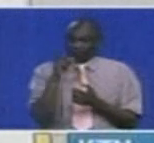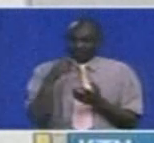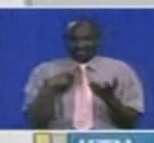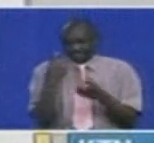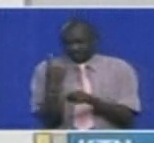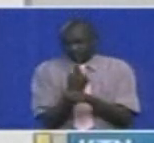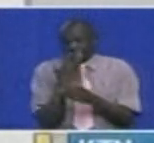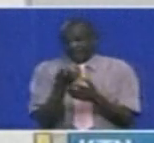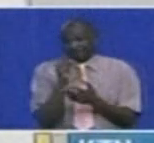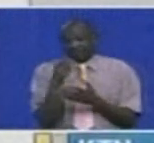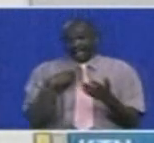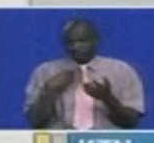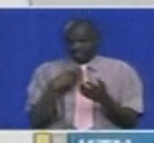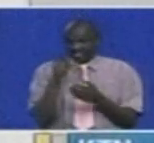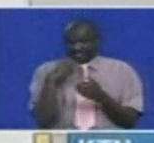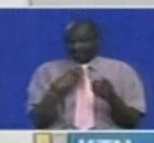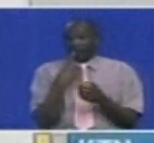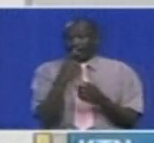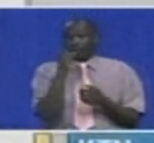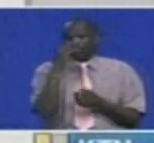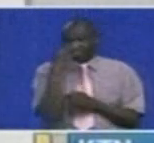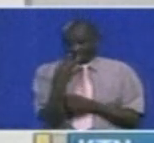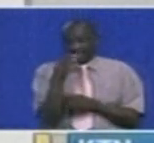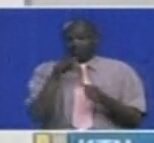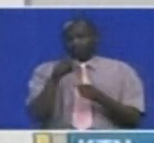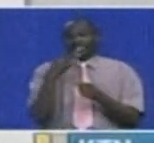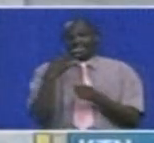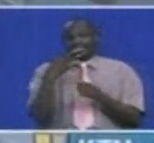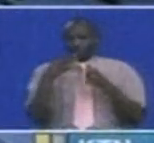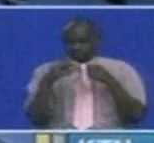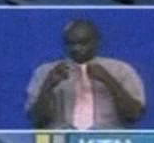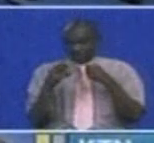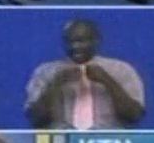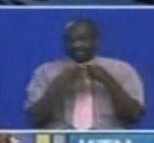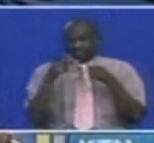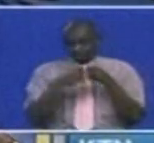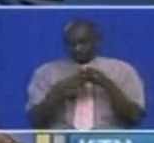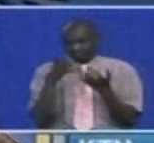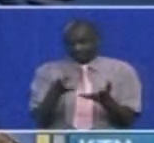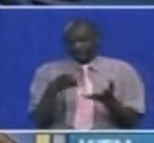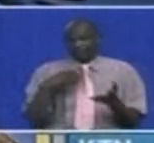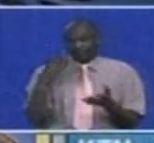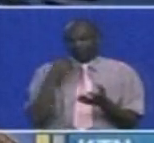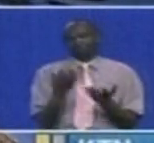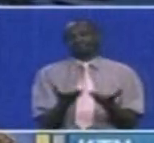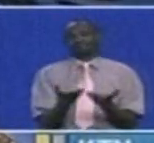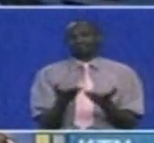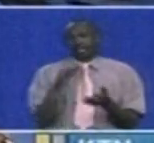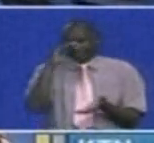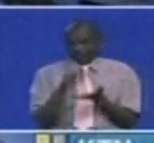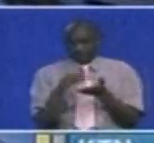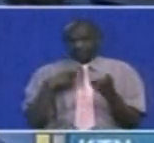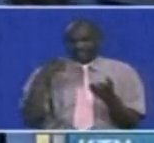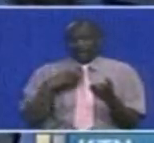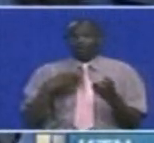respectively. Diesel will now retail at 103.82 cents and down from 104.87 cents, while